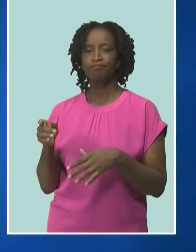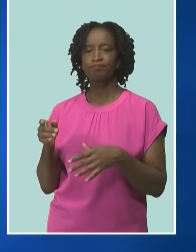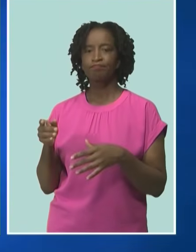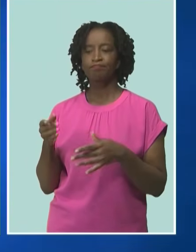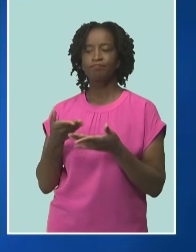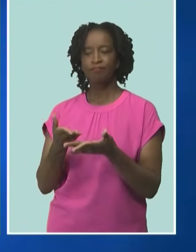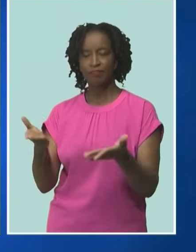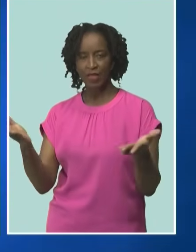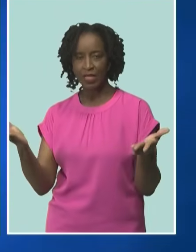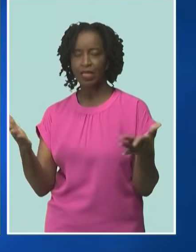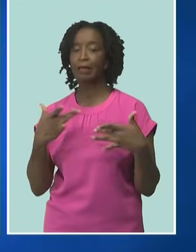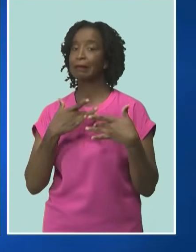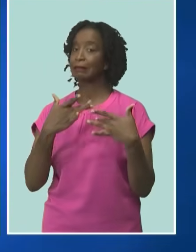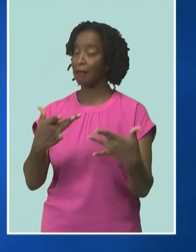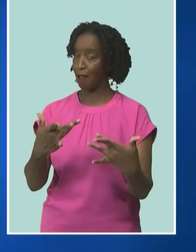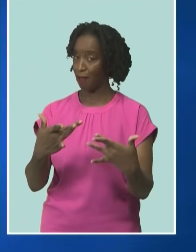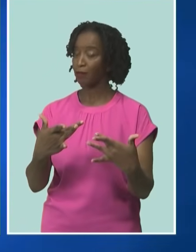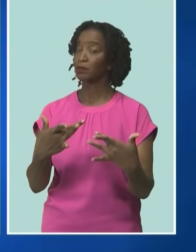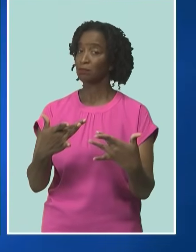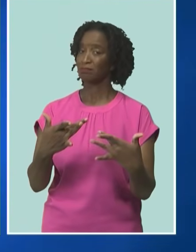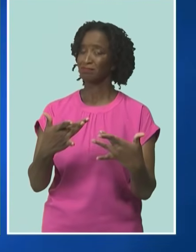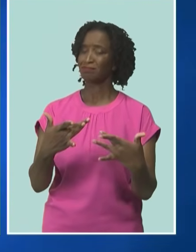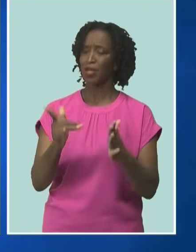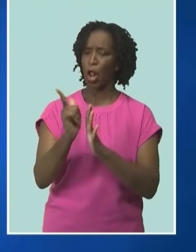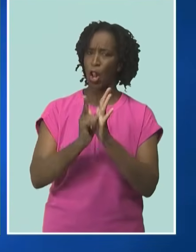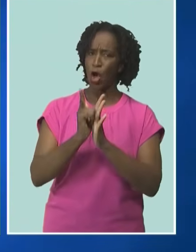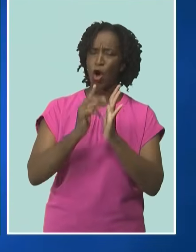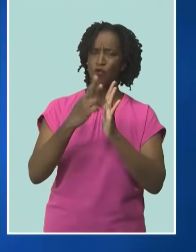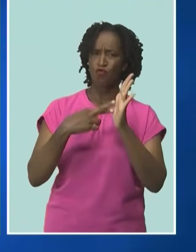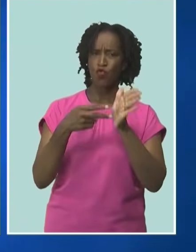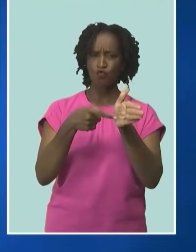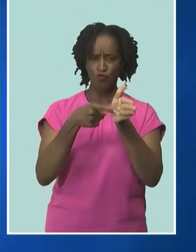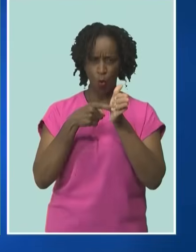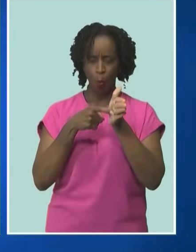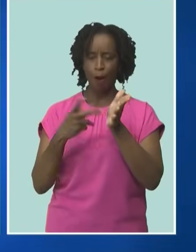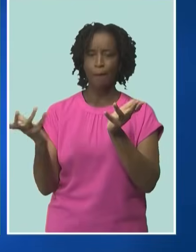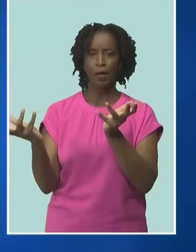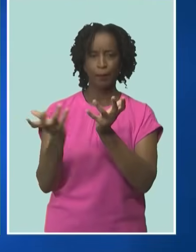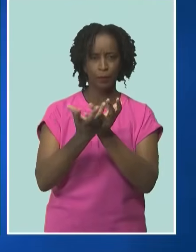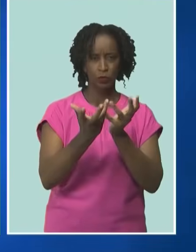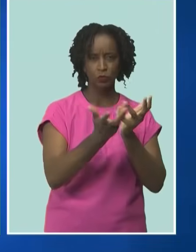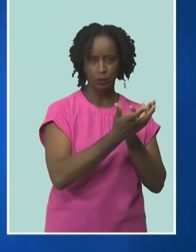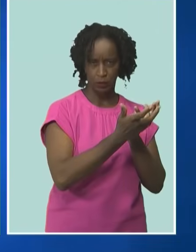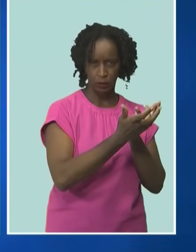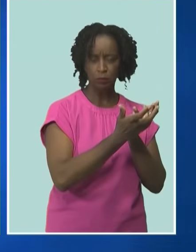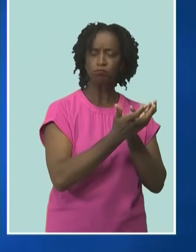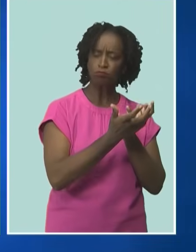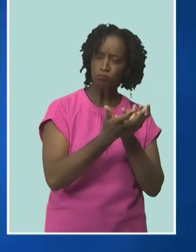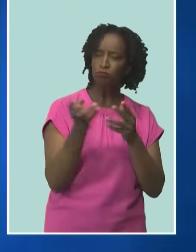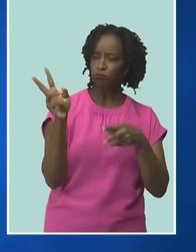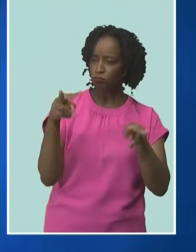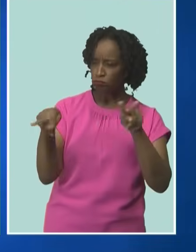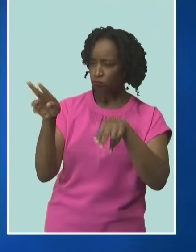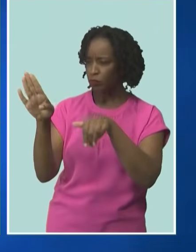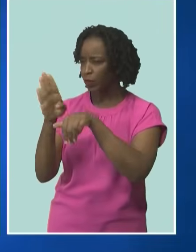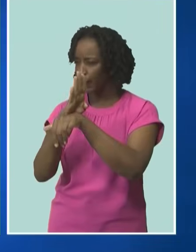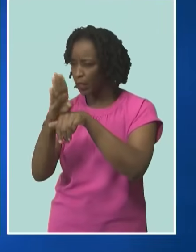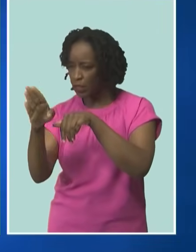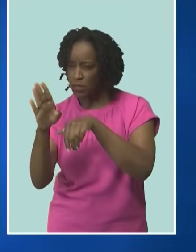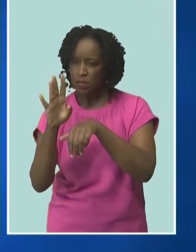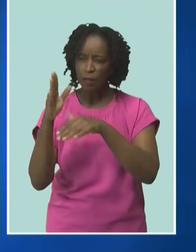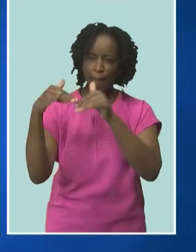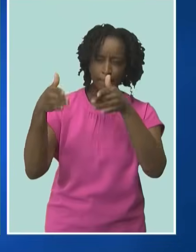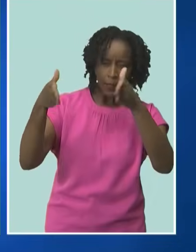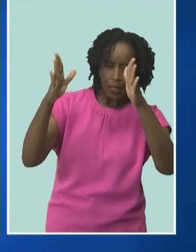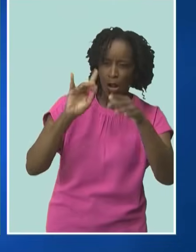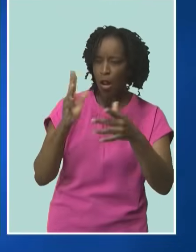more compliant with what is required. So yes, we have seen improvements where now you can